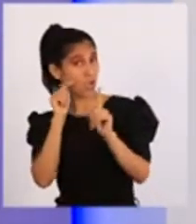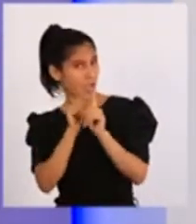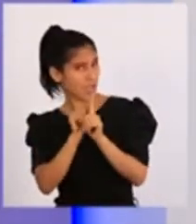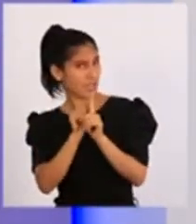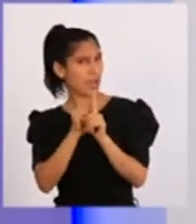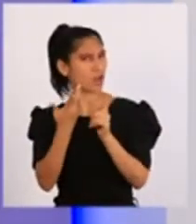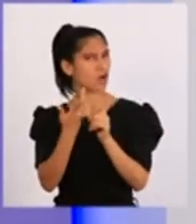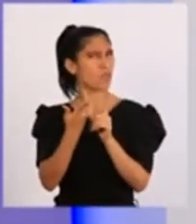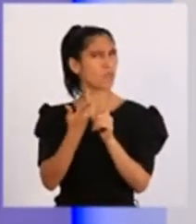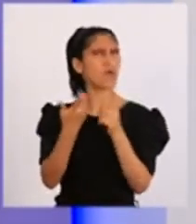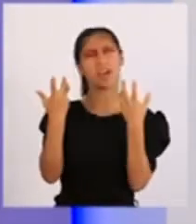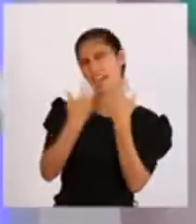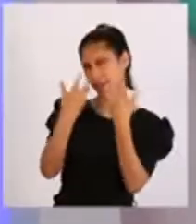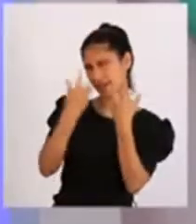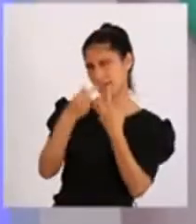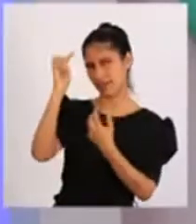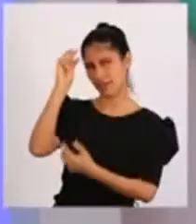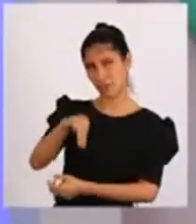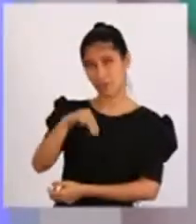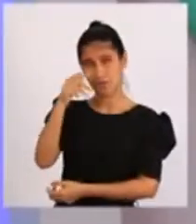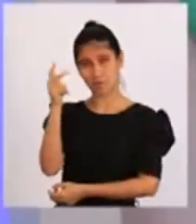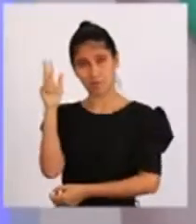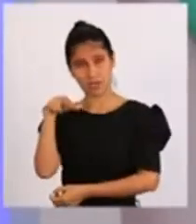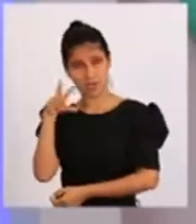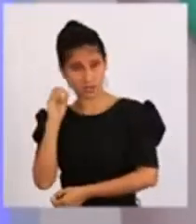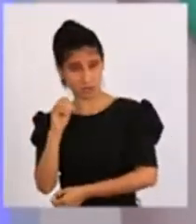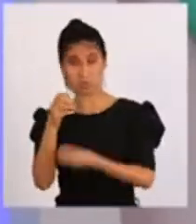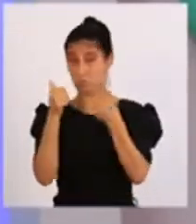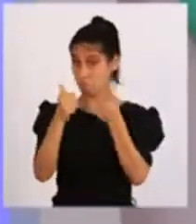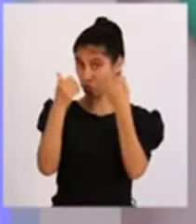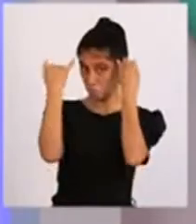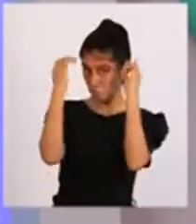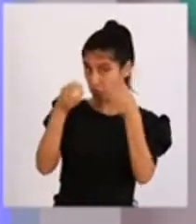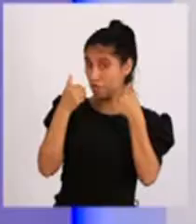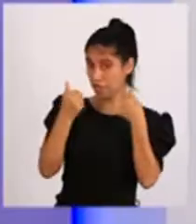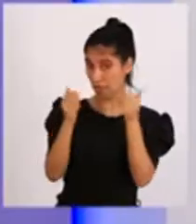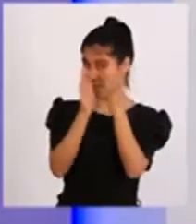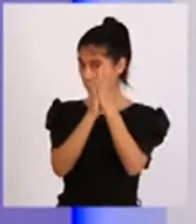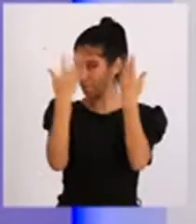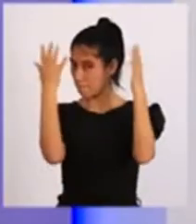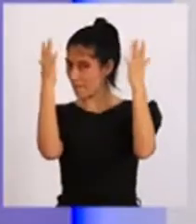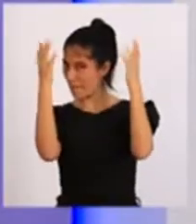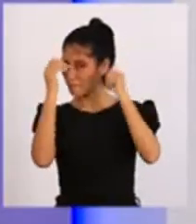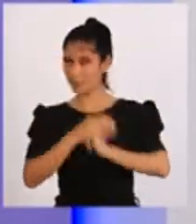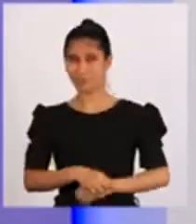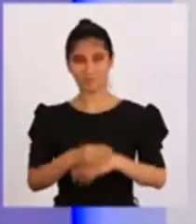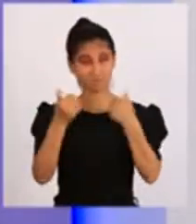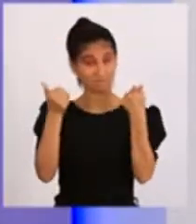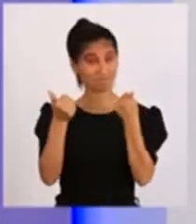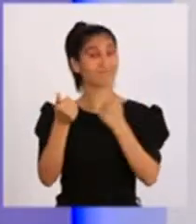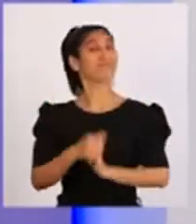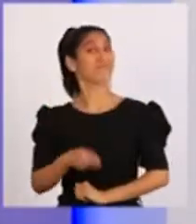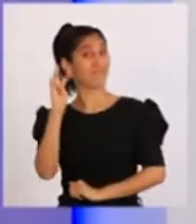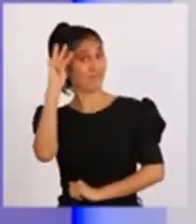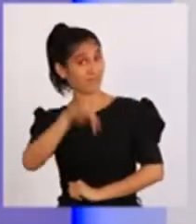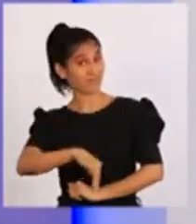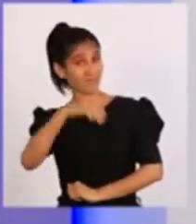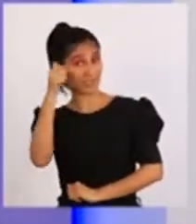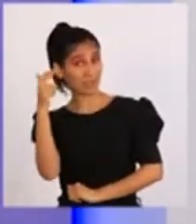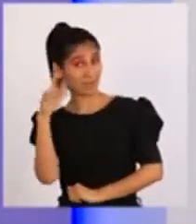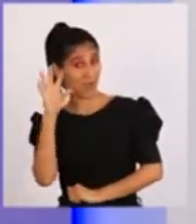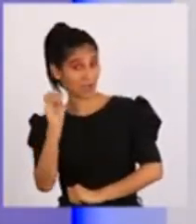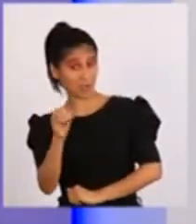ser Marino Morikawa. That's an excellent idea. Bravo. Mario, let's watch